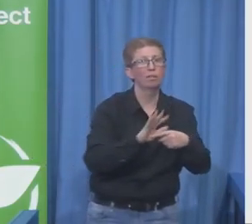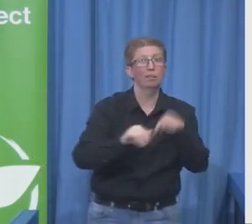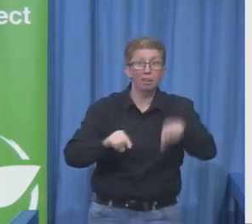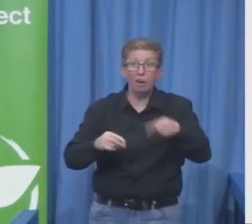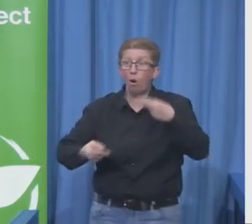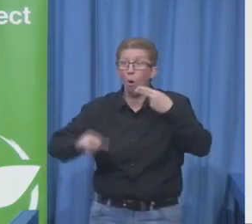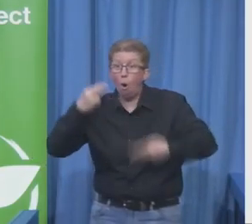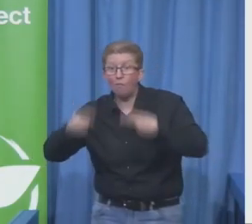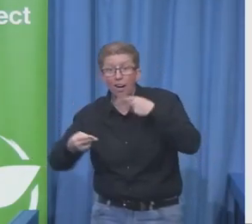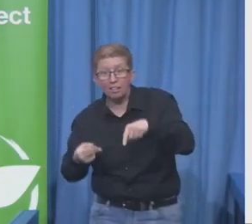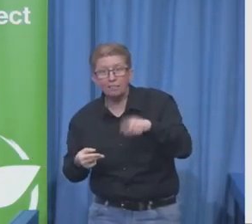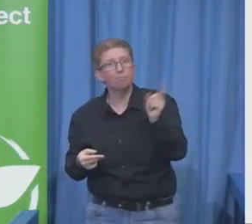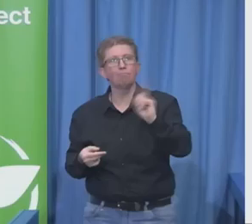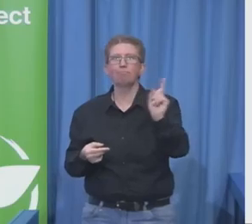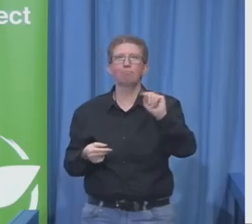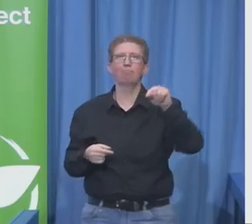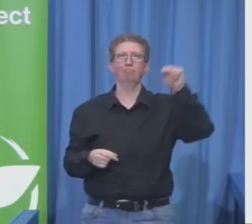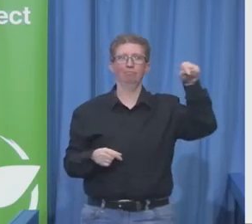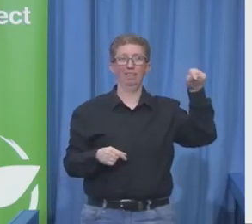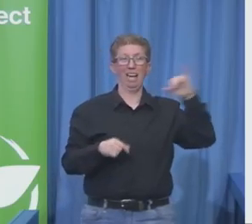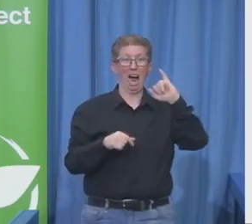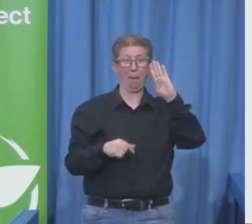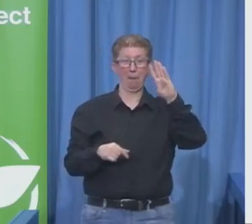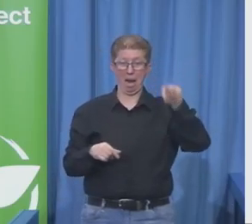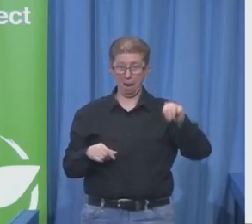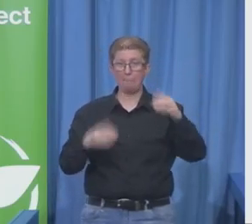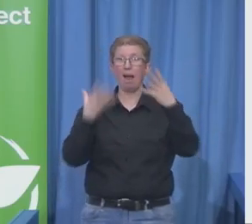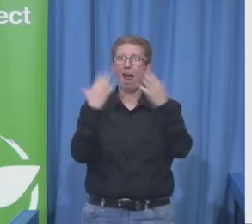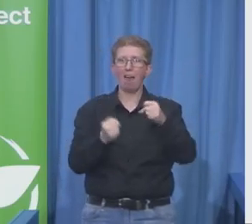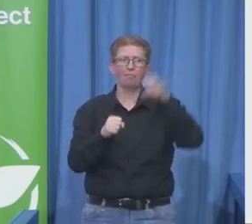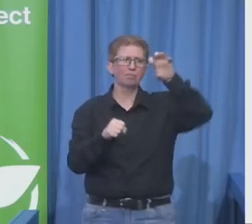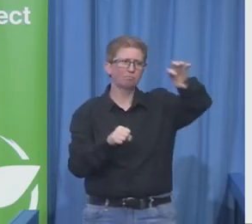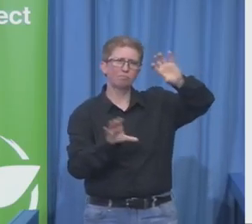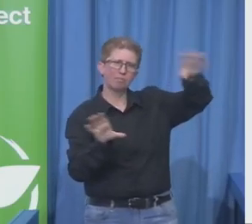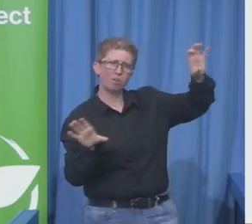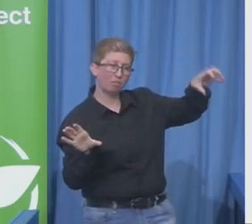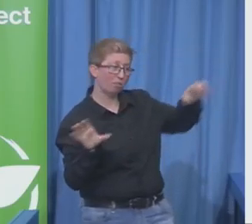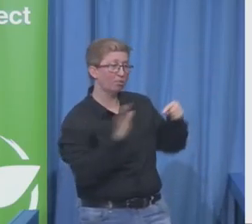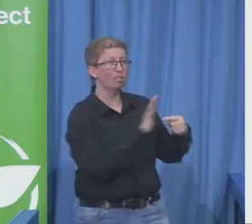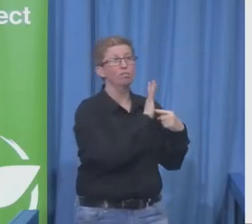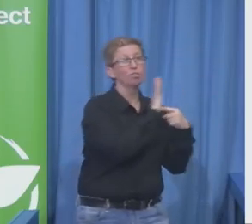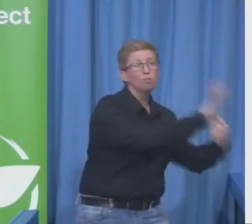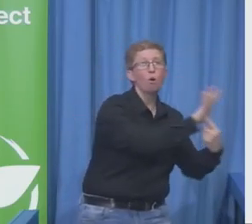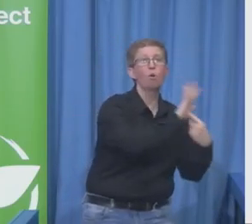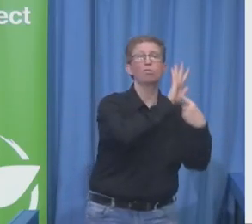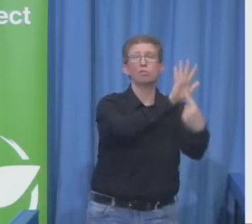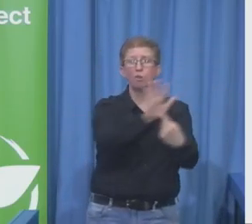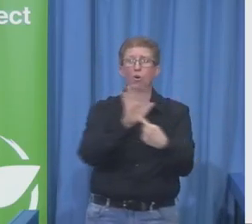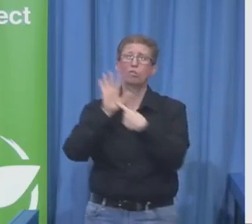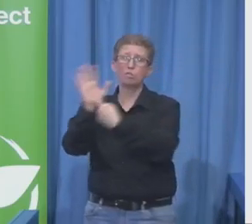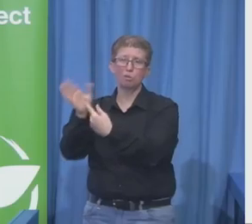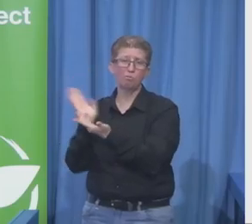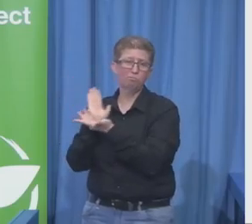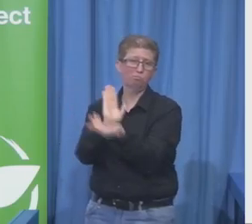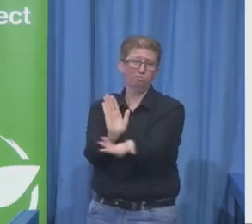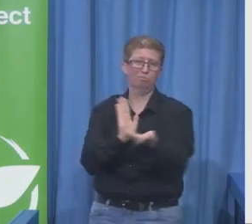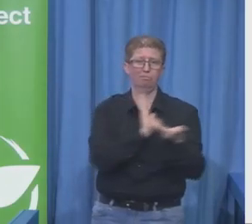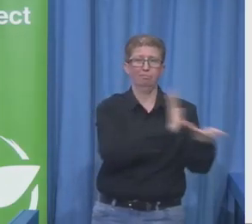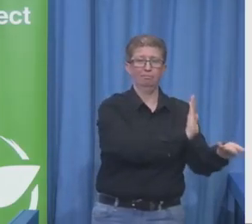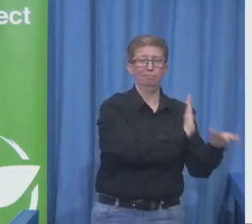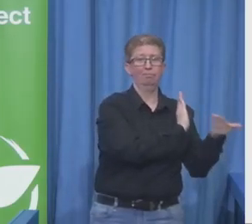where IBM is represented. So, and in every country we have a diversity responsible. They have